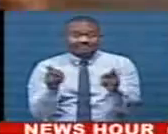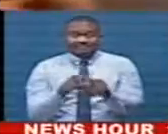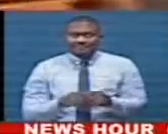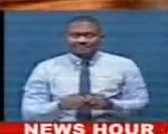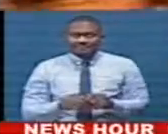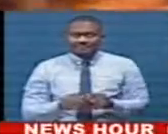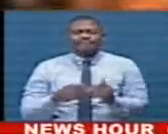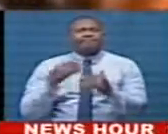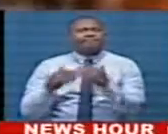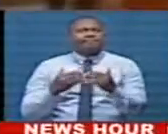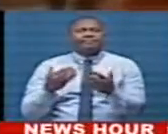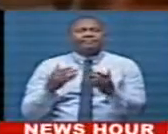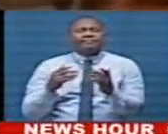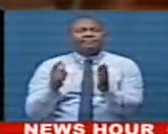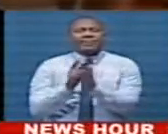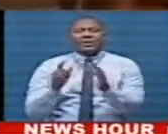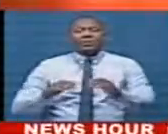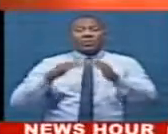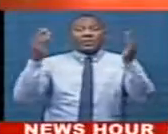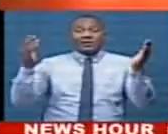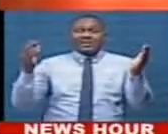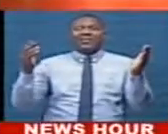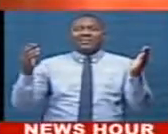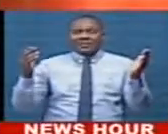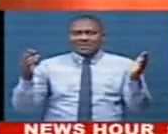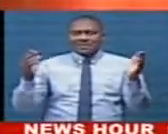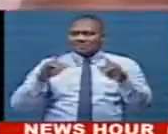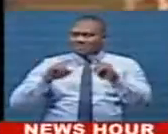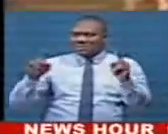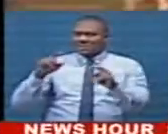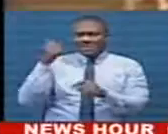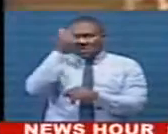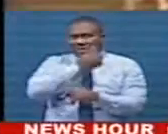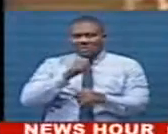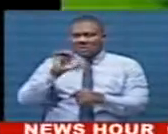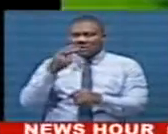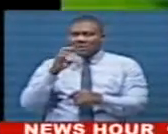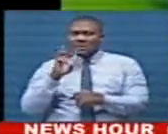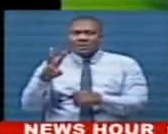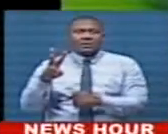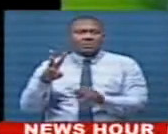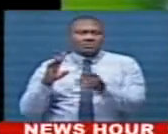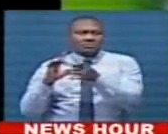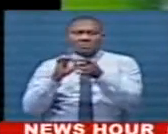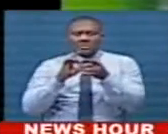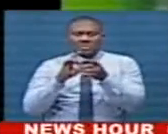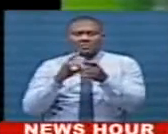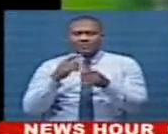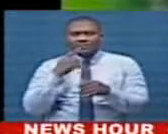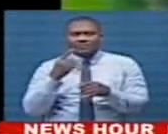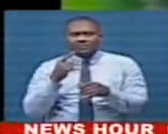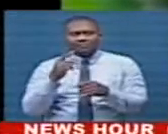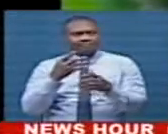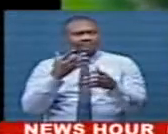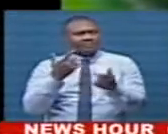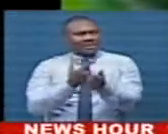opportunities. Subsequently, the ban was lifted, but a report by the African Cashew Alliance says Ghana earns less than